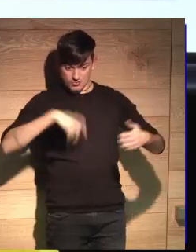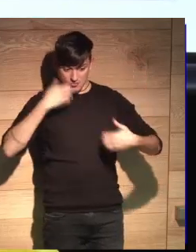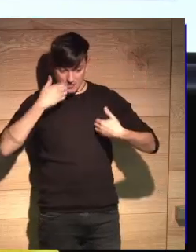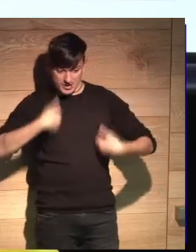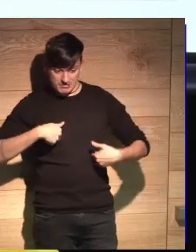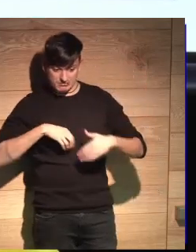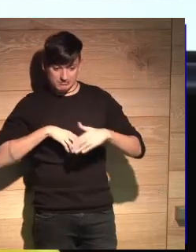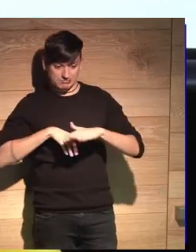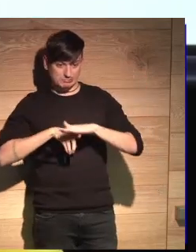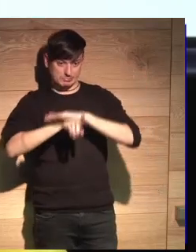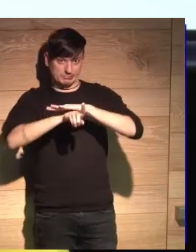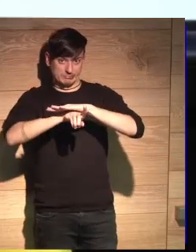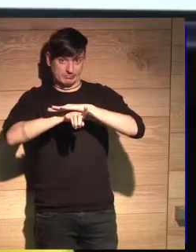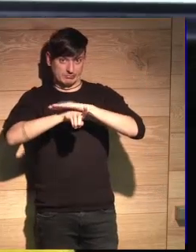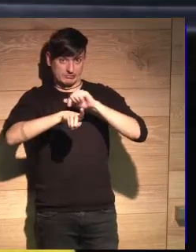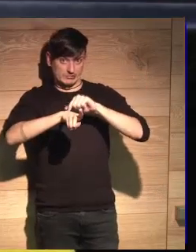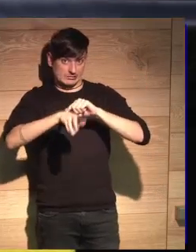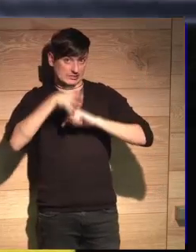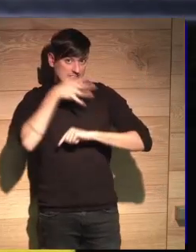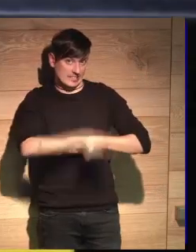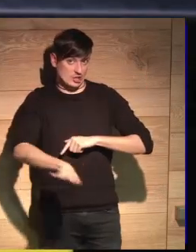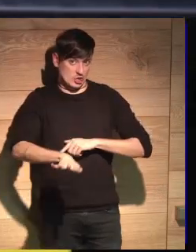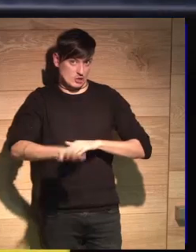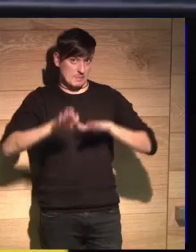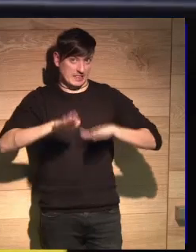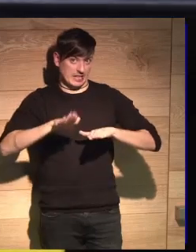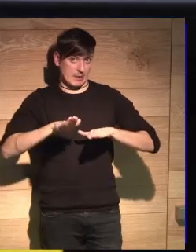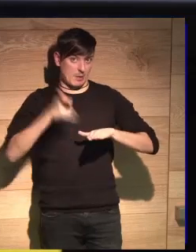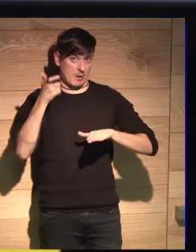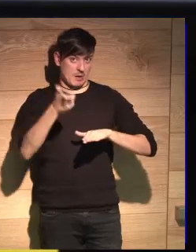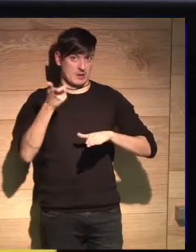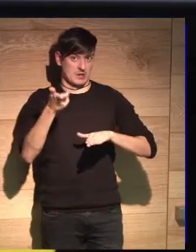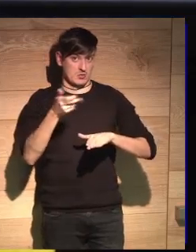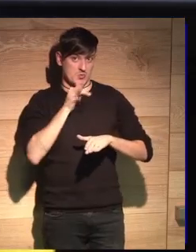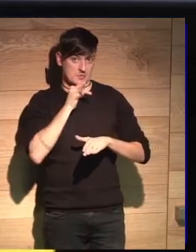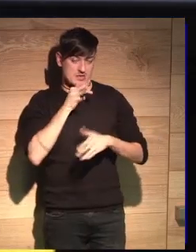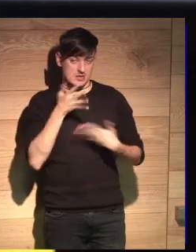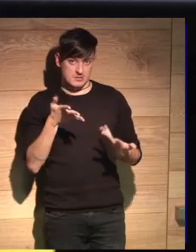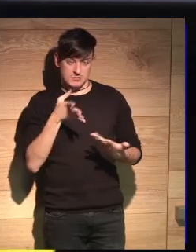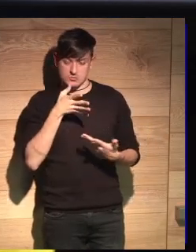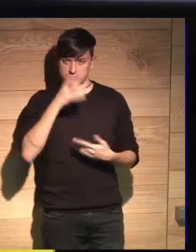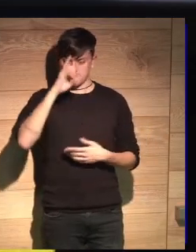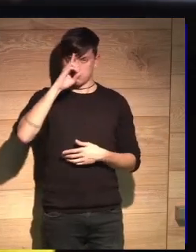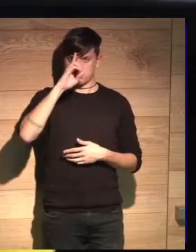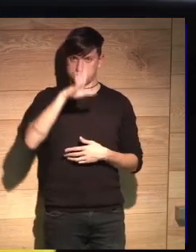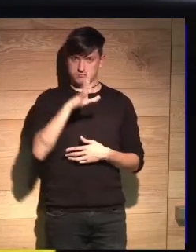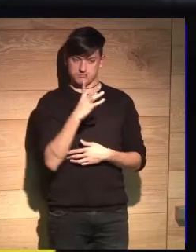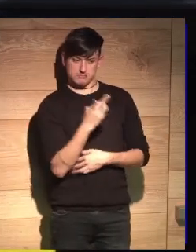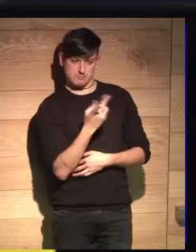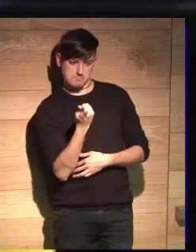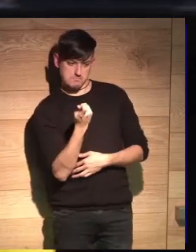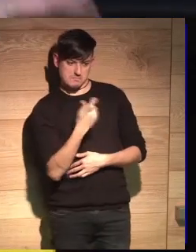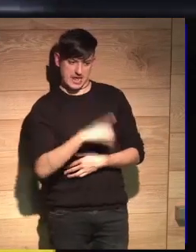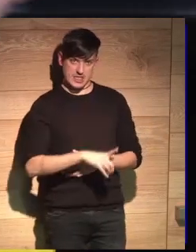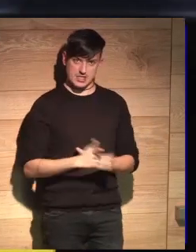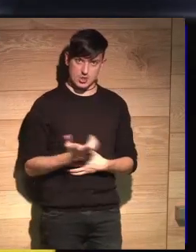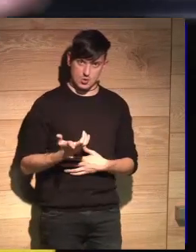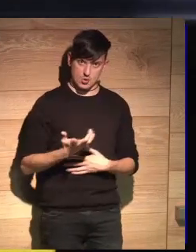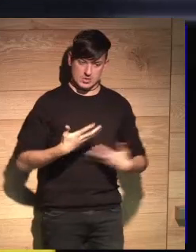mates that has developed more as we stay on a simple place. So the Newtonian theory says that there is